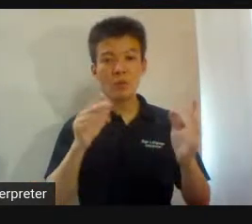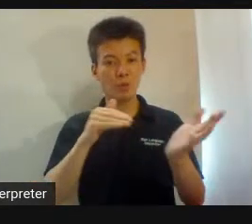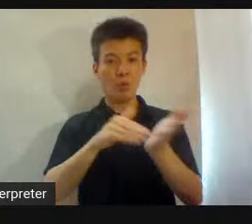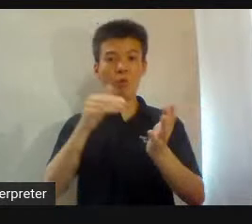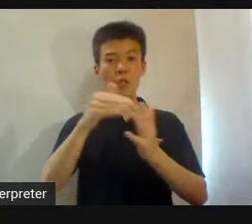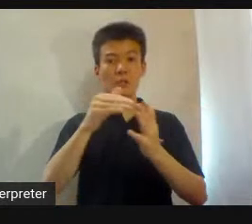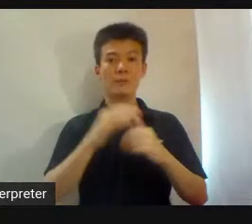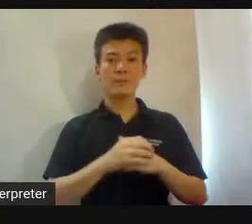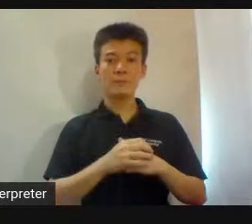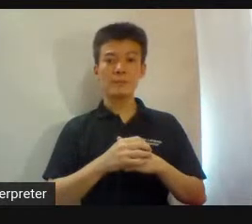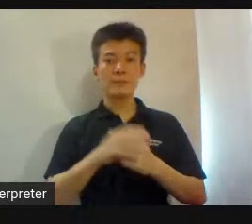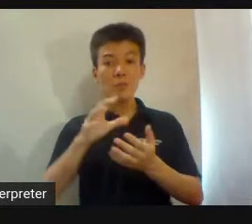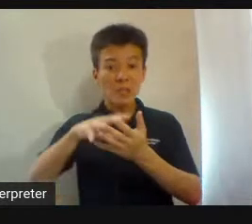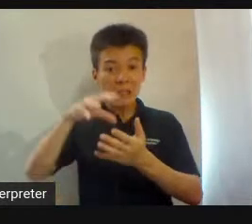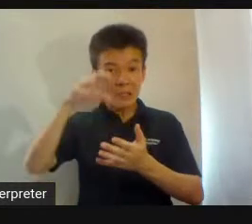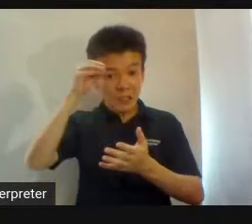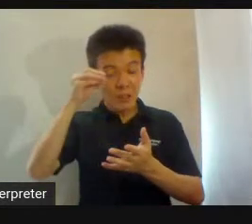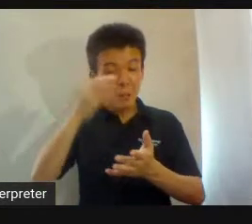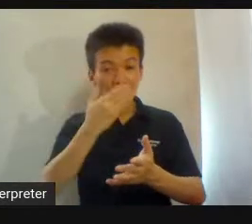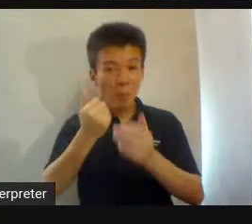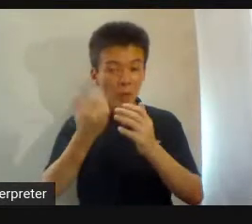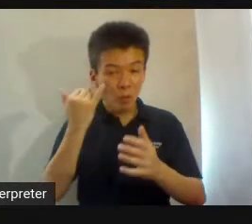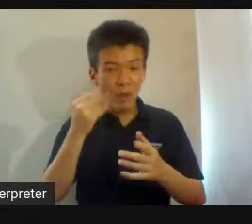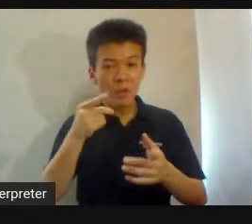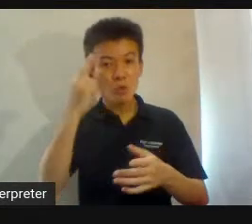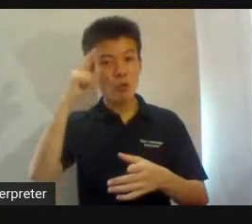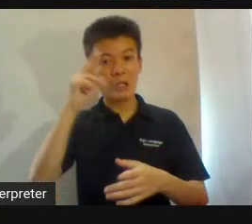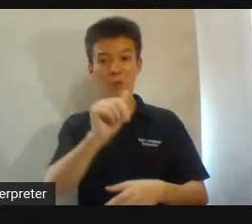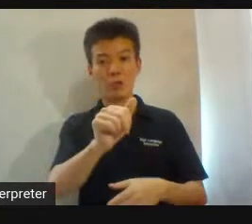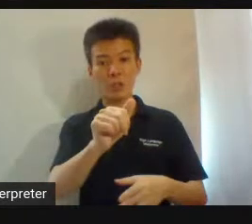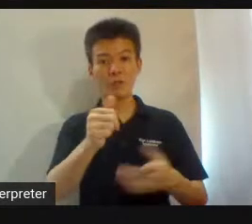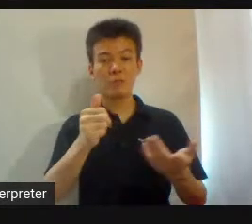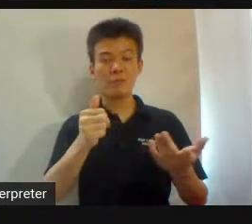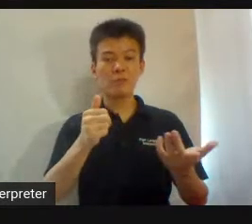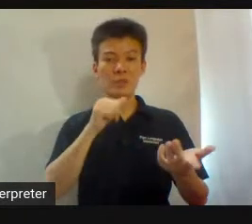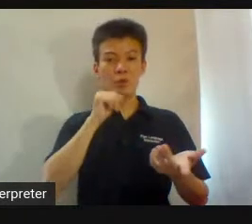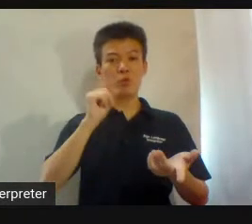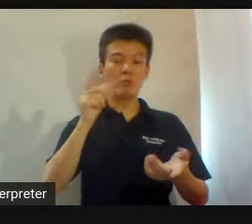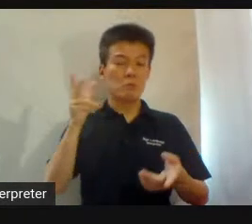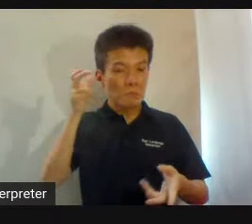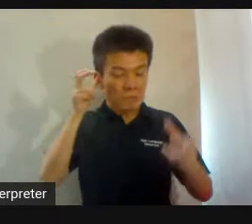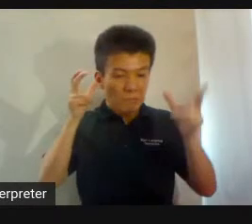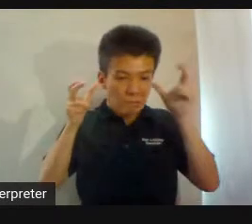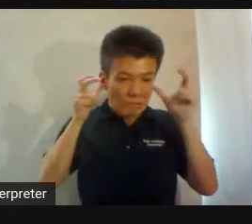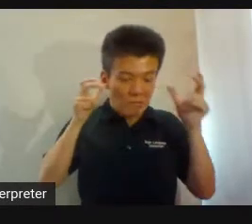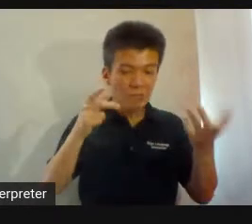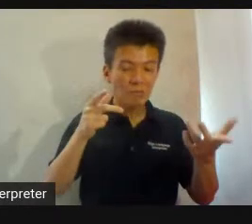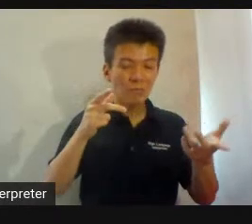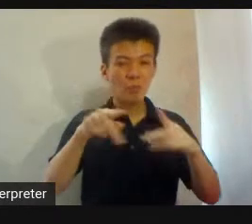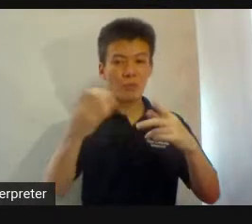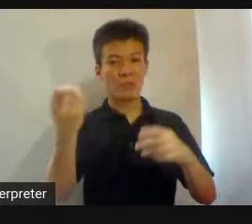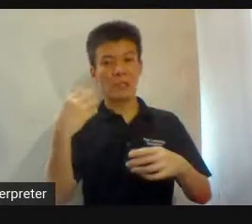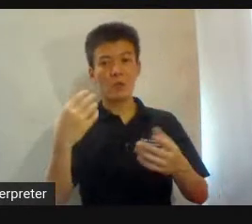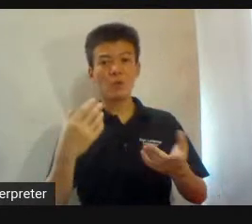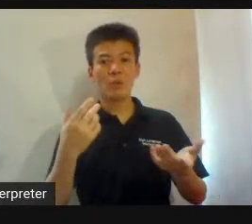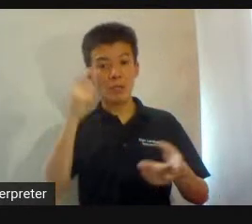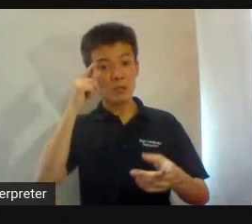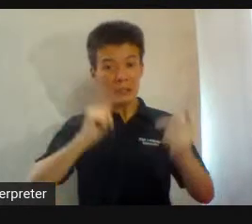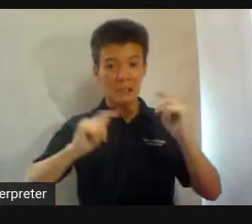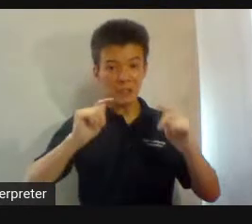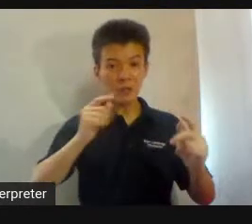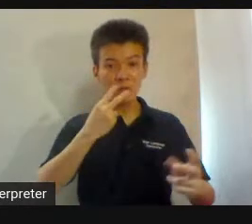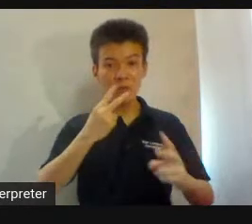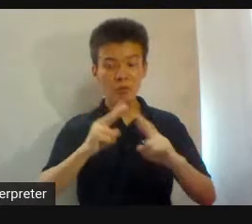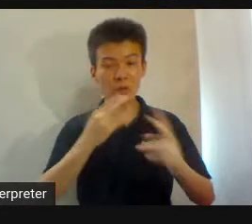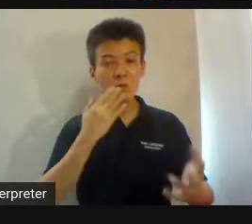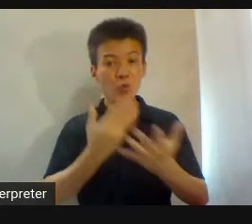think the learning is best when you realize it yourself rather than just listening to someone tell it to you. And I think theatre is very good at